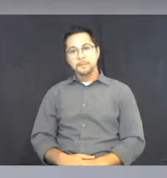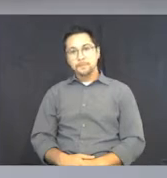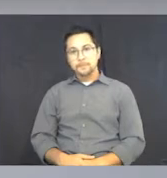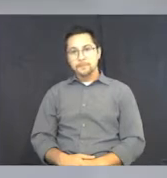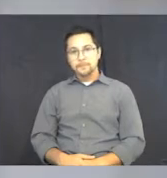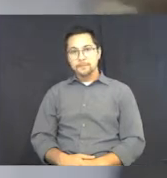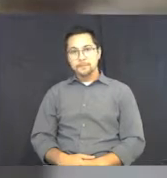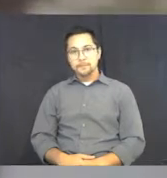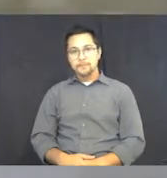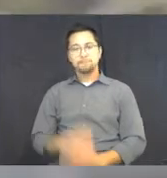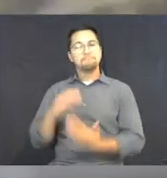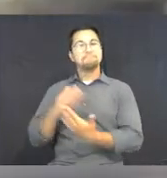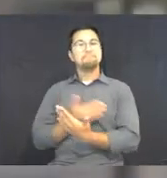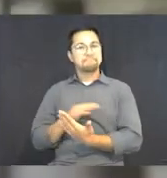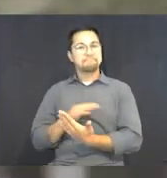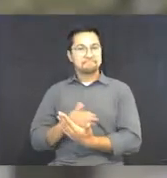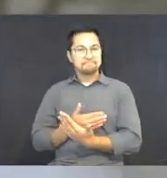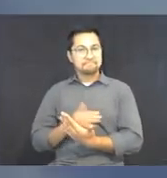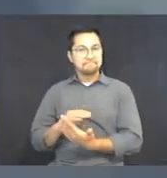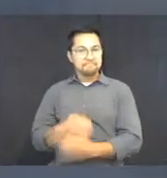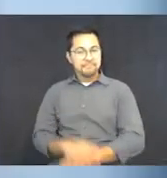Steve is somebody who